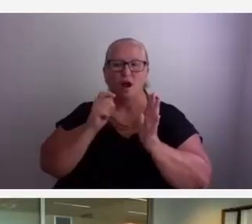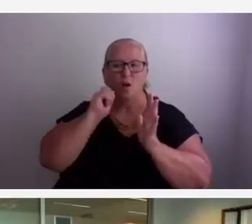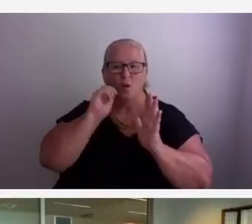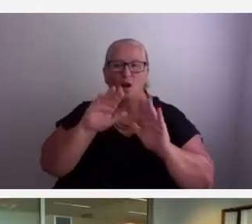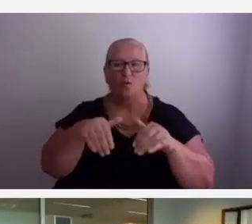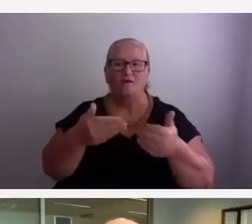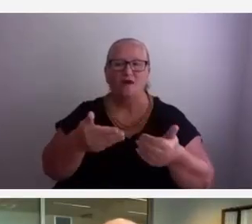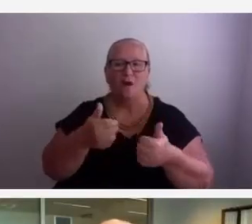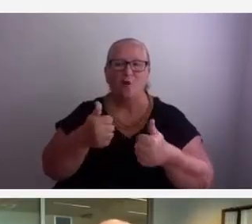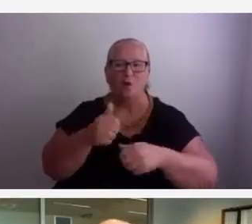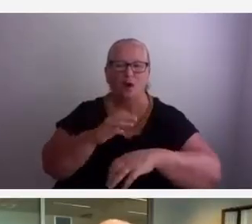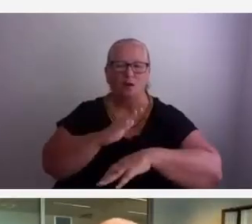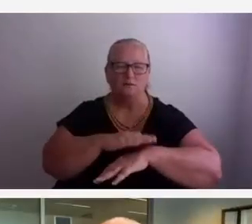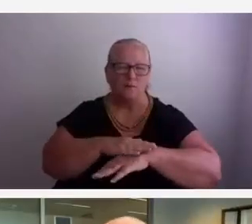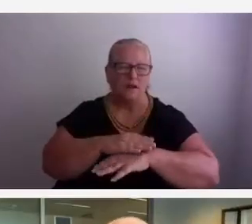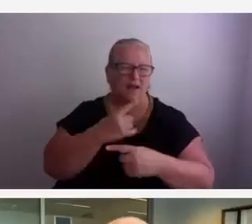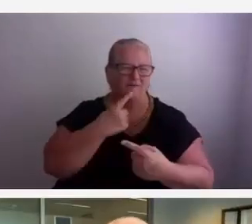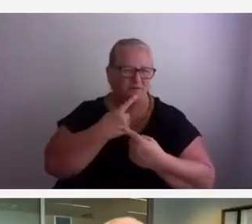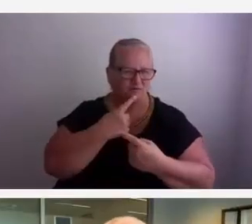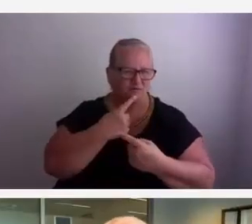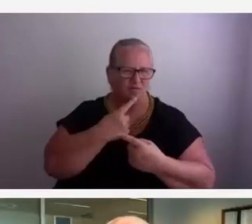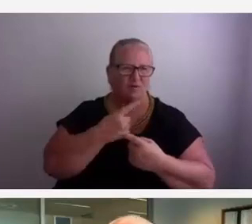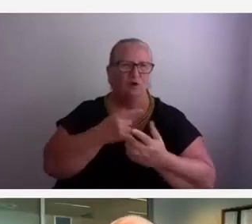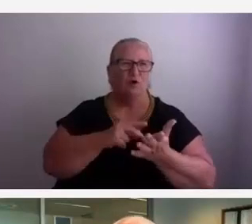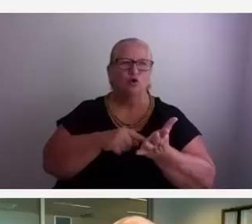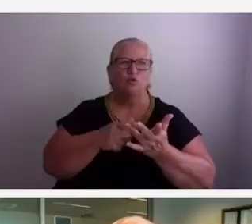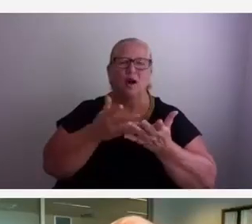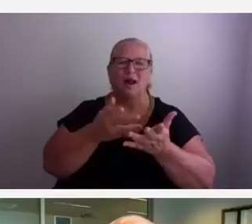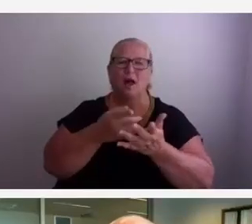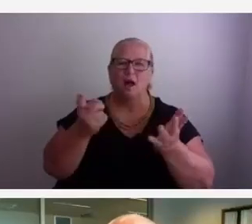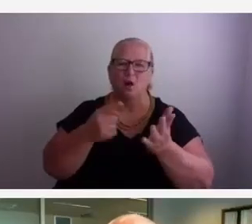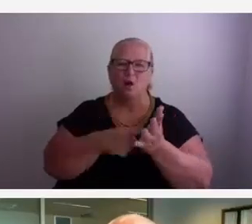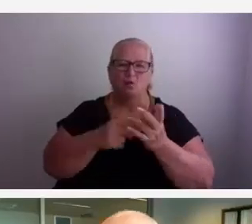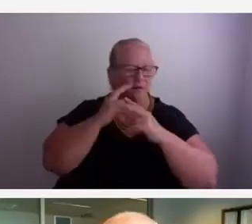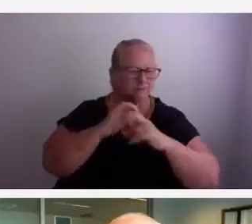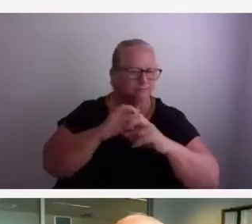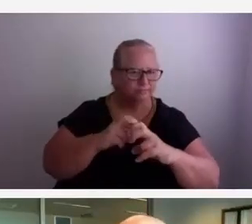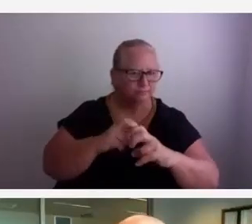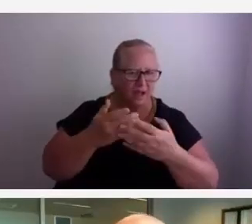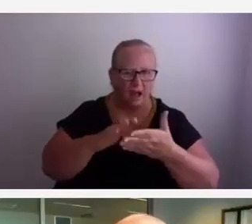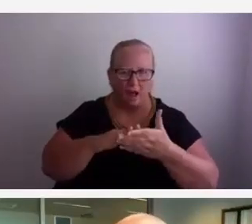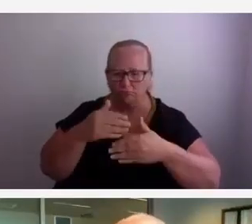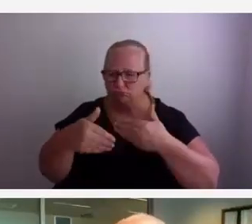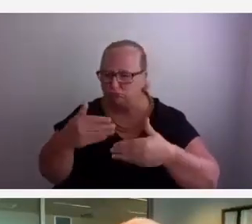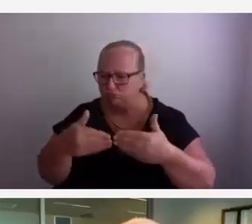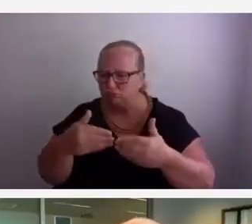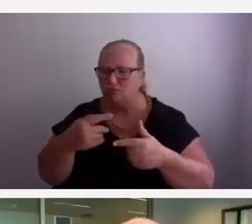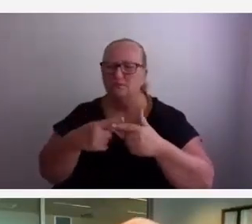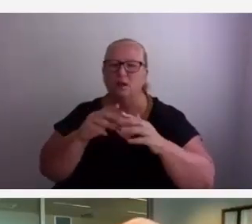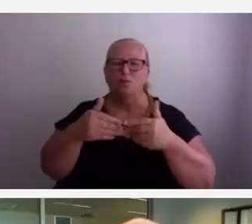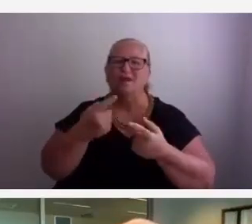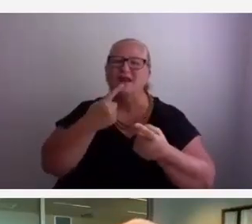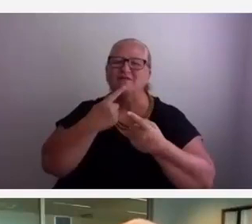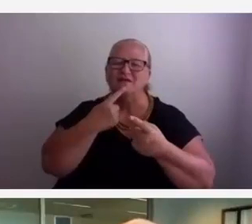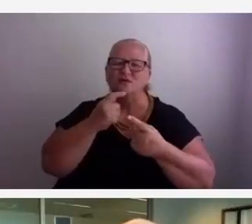timely analysis or timely information which will enable analysis of the sector's financial performance. It will also provide information that will flow